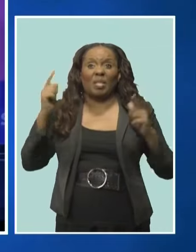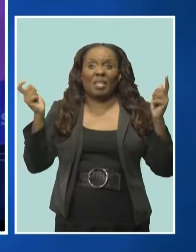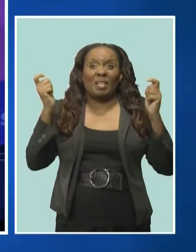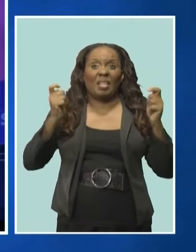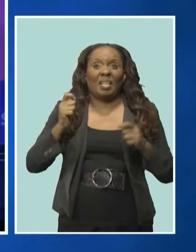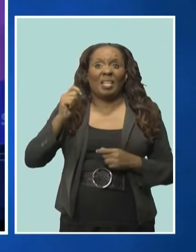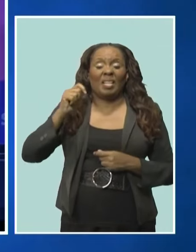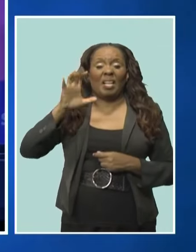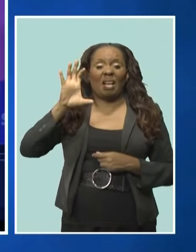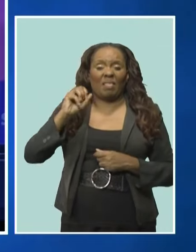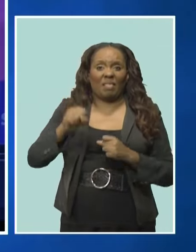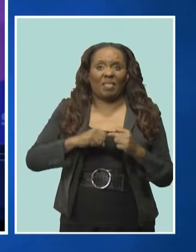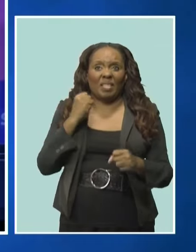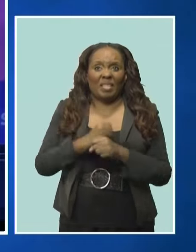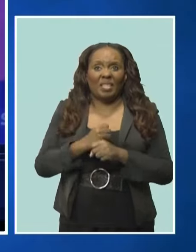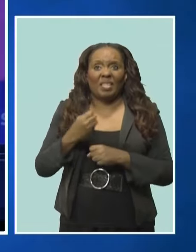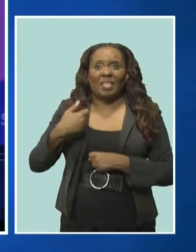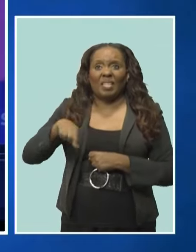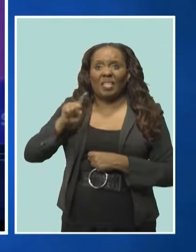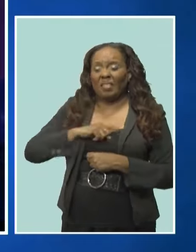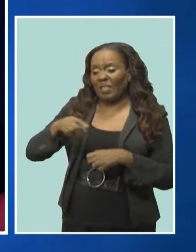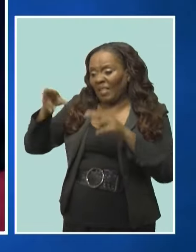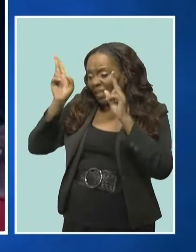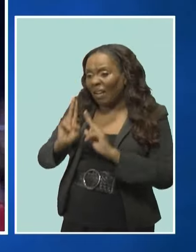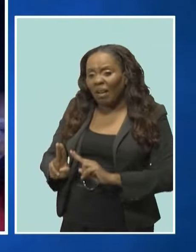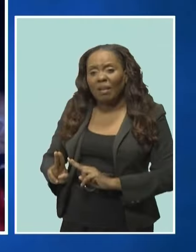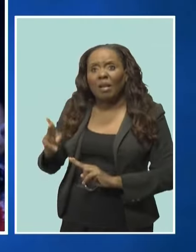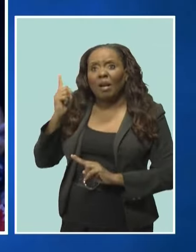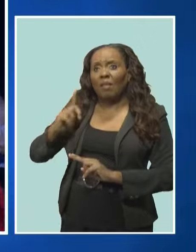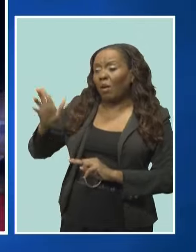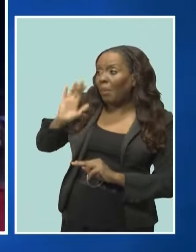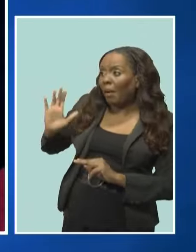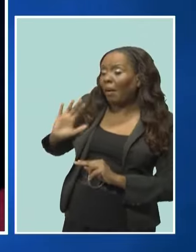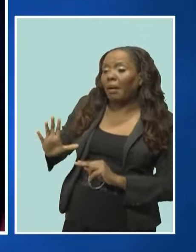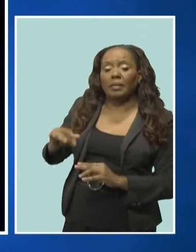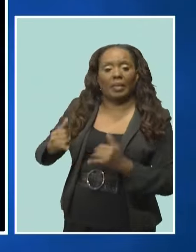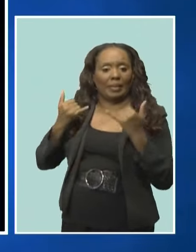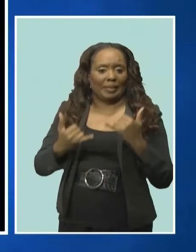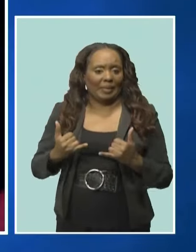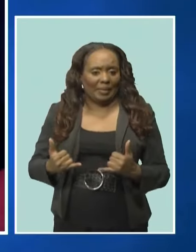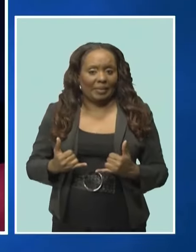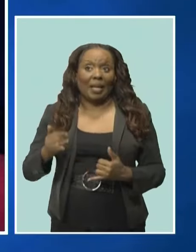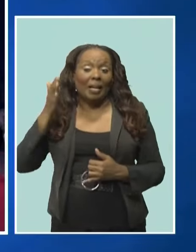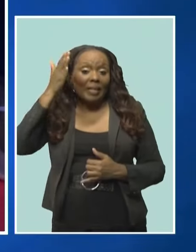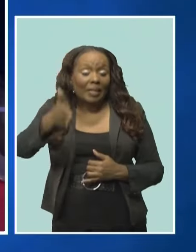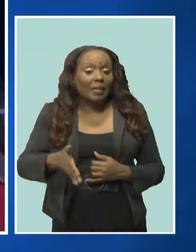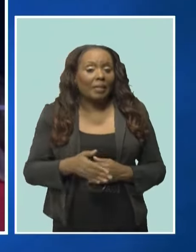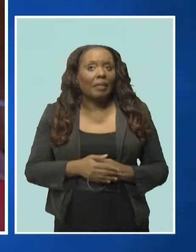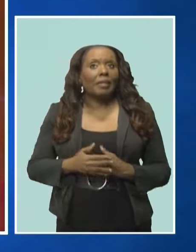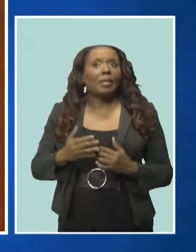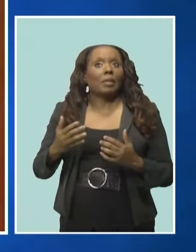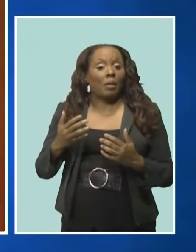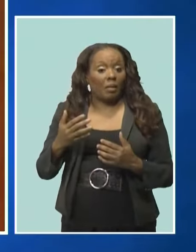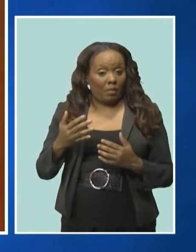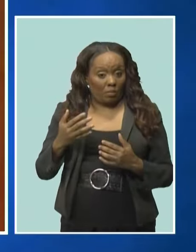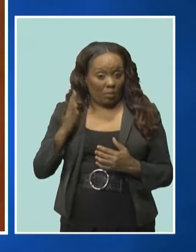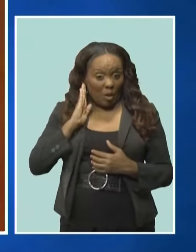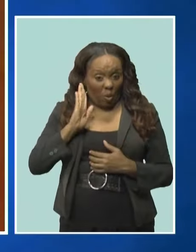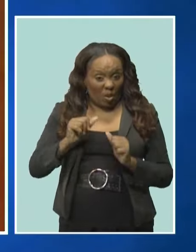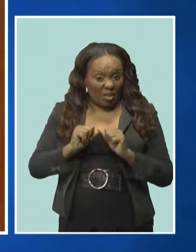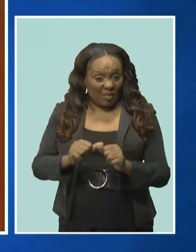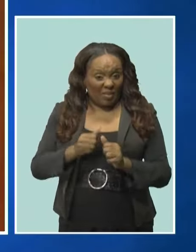this year, and while we're paying tribute to what was, we're paying tribute to the foundation. The only way to ensure that there's another 50 years is